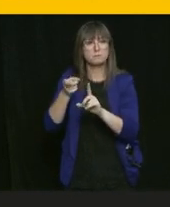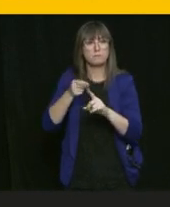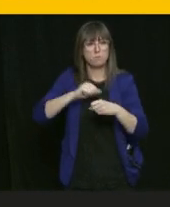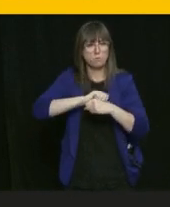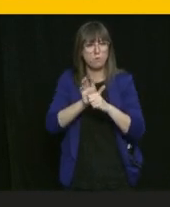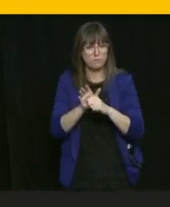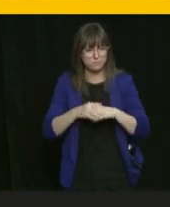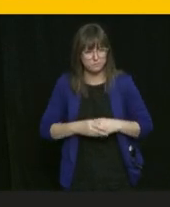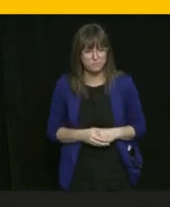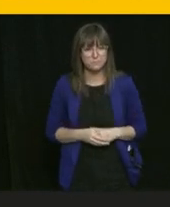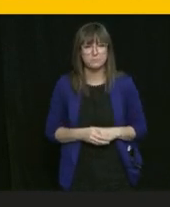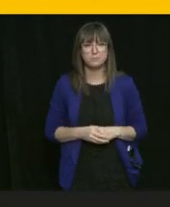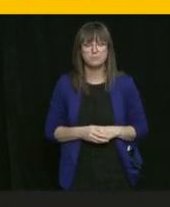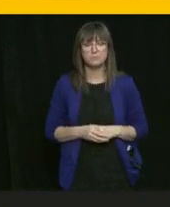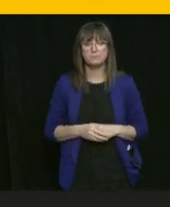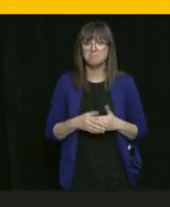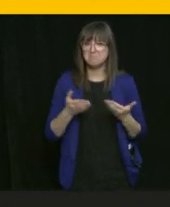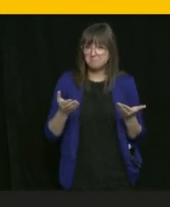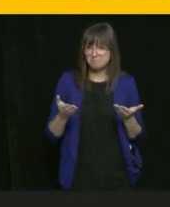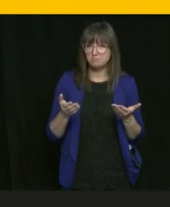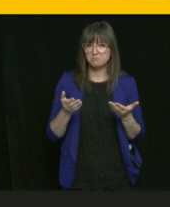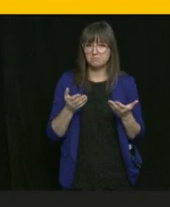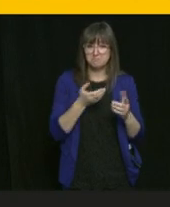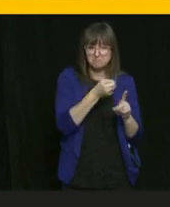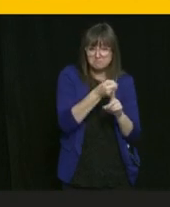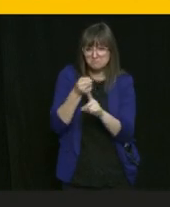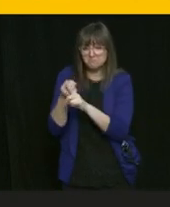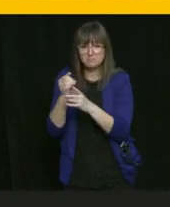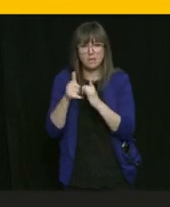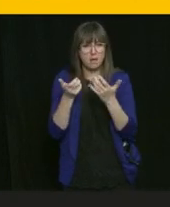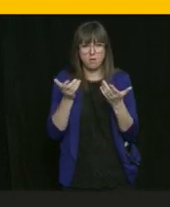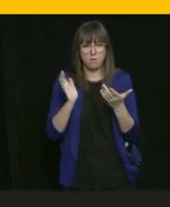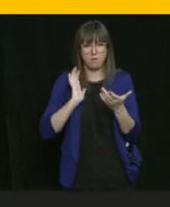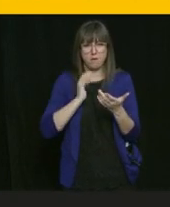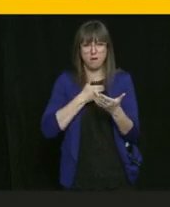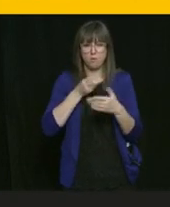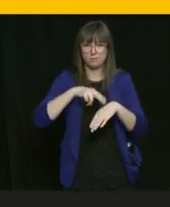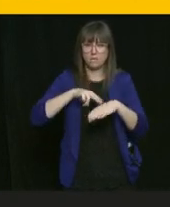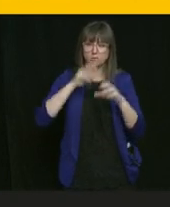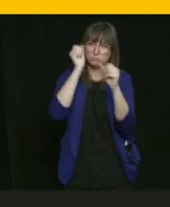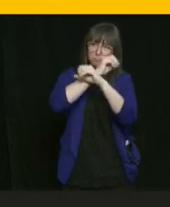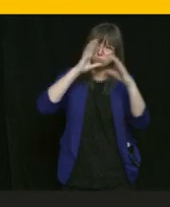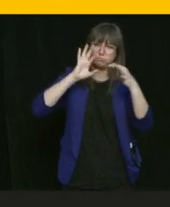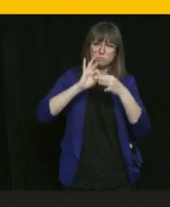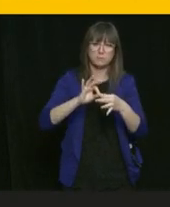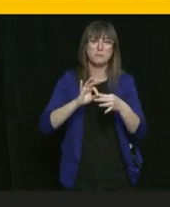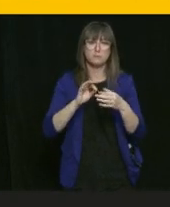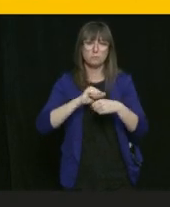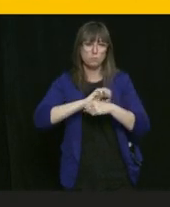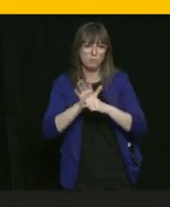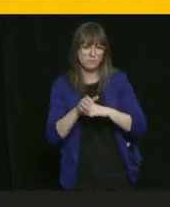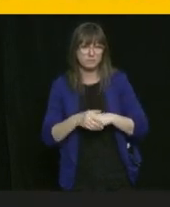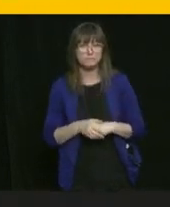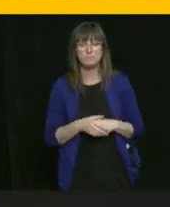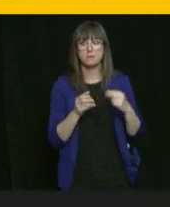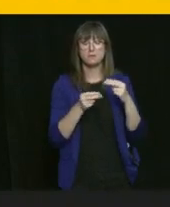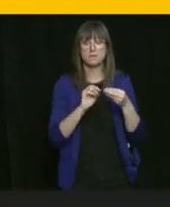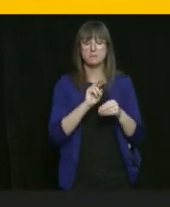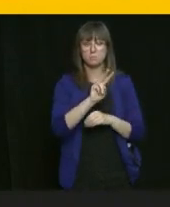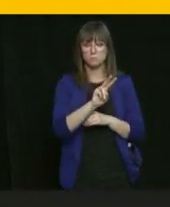Canada and discuss how that impacts the national pandemic picture. Slide two. The number of